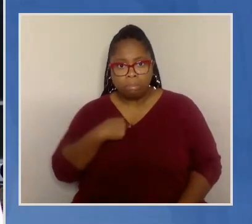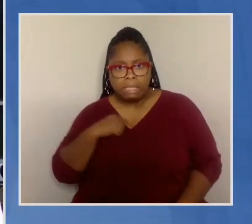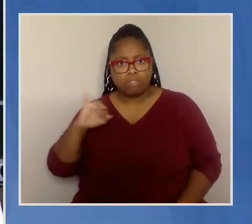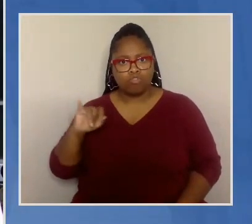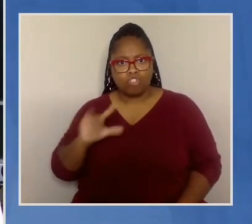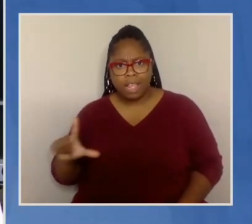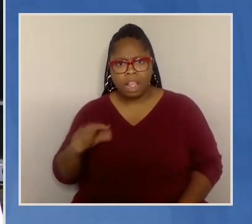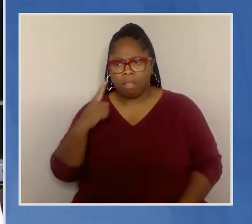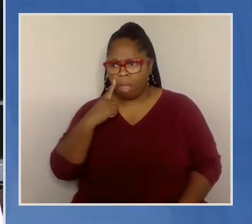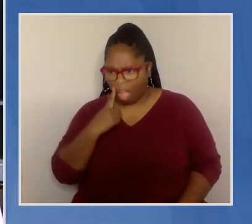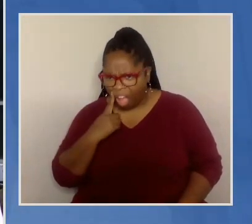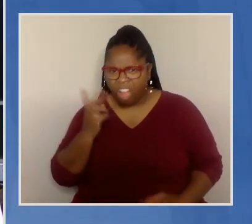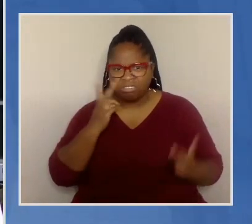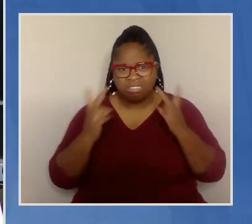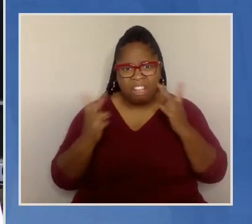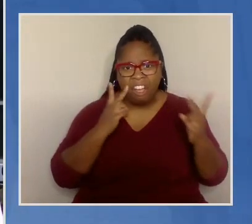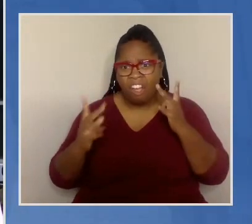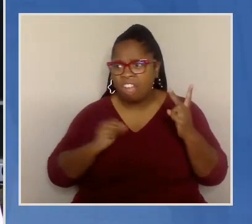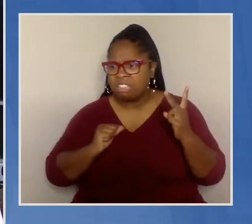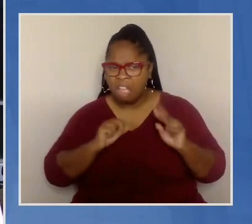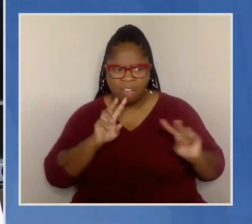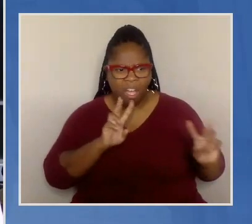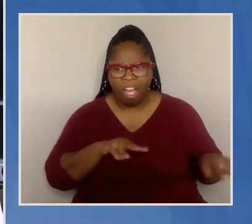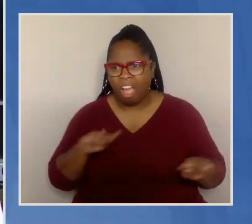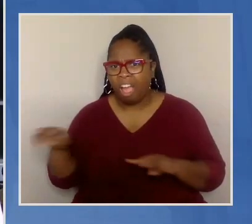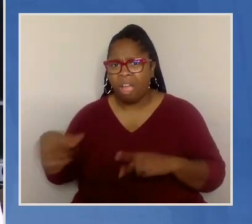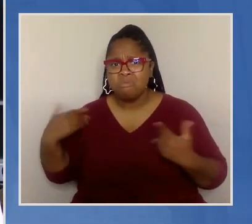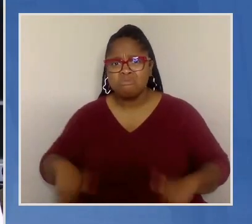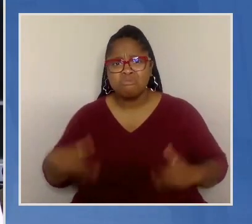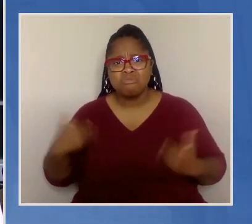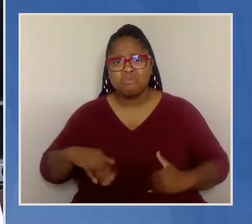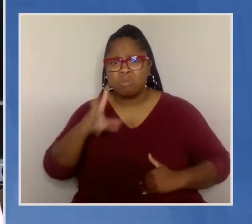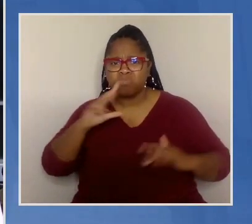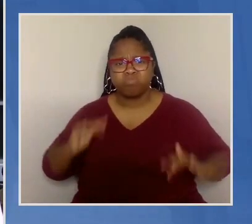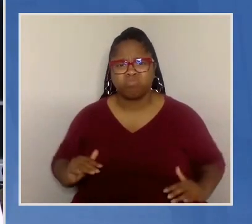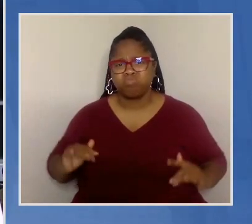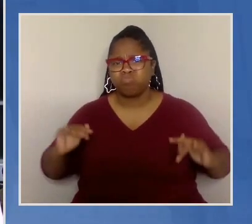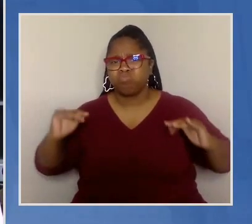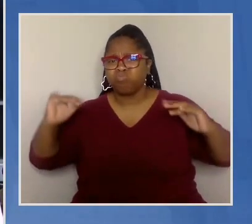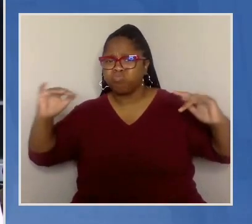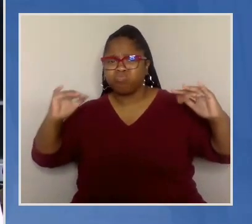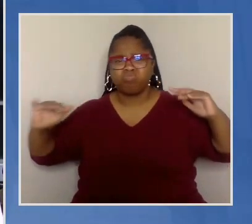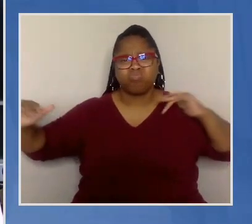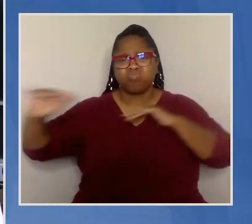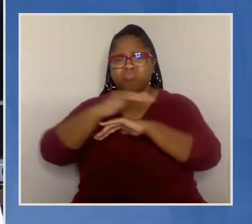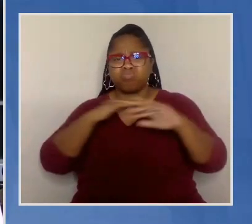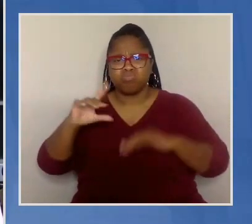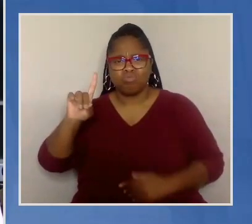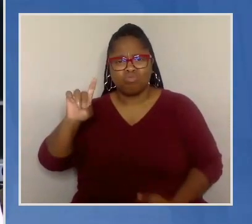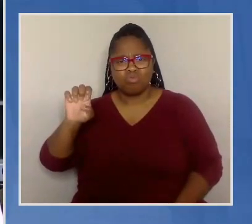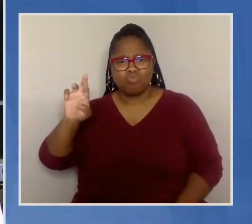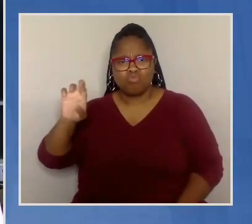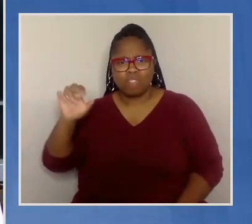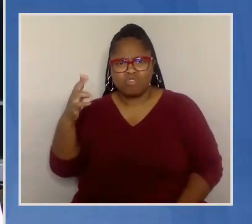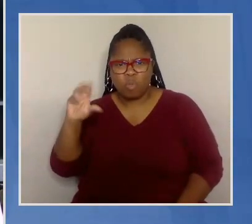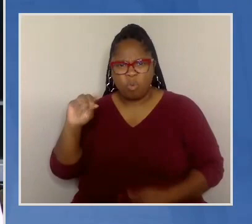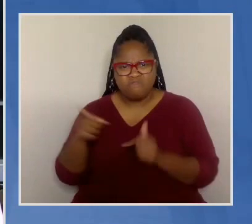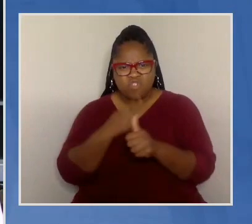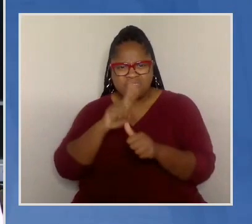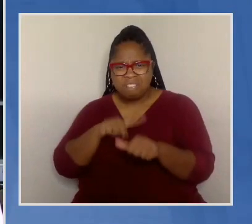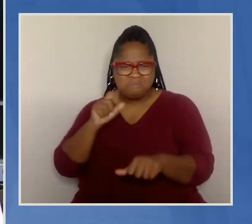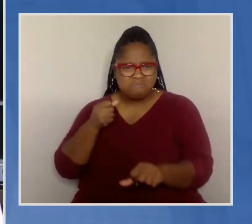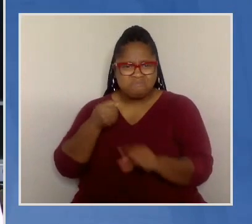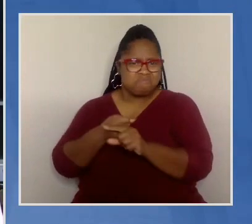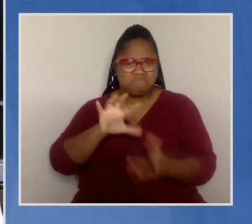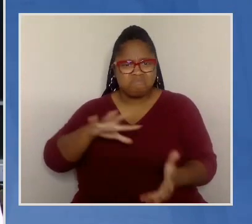it ourselves with our very eyes, these historic floods and this unprecedented derecho. So as far as